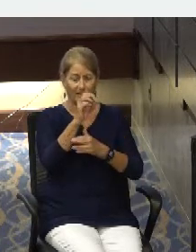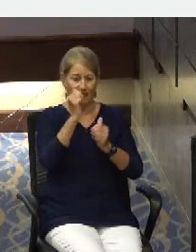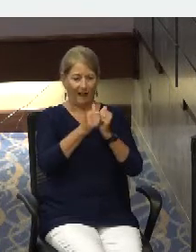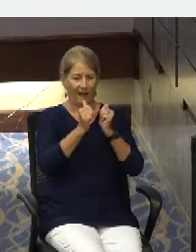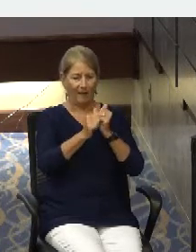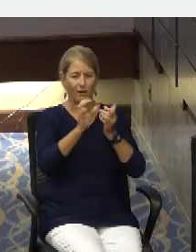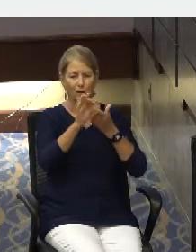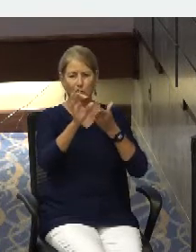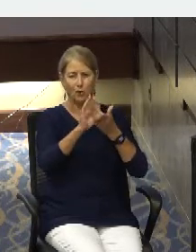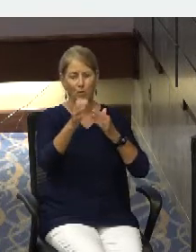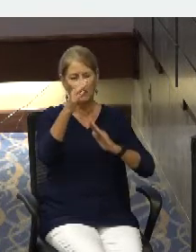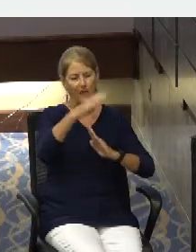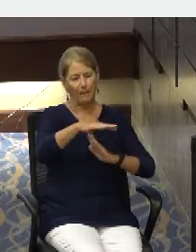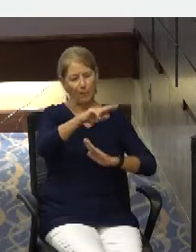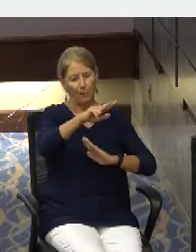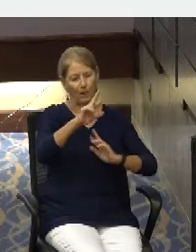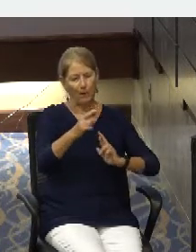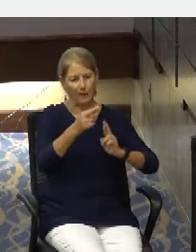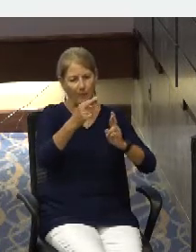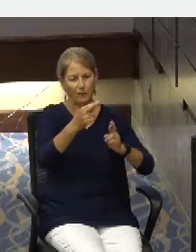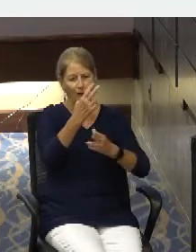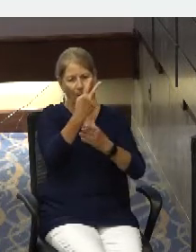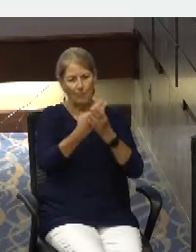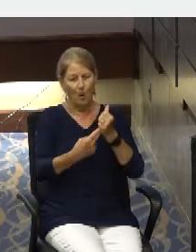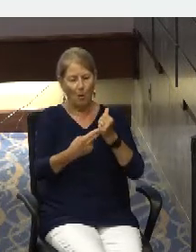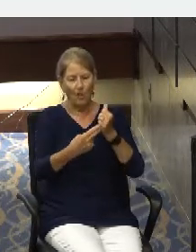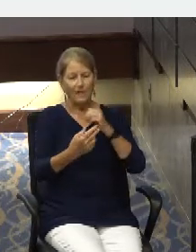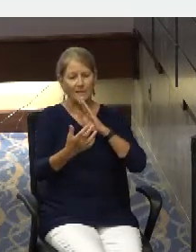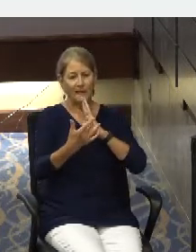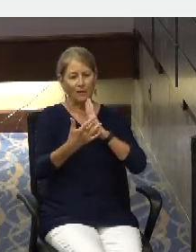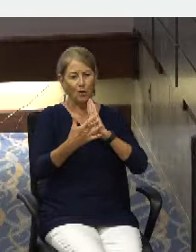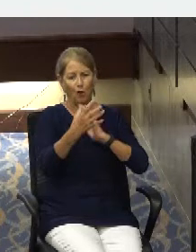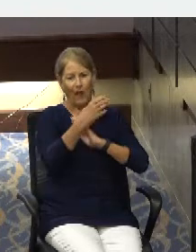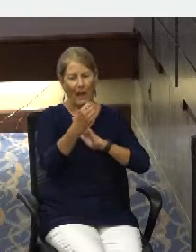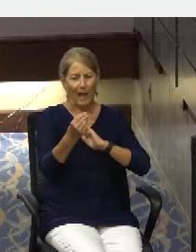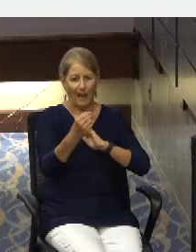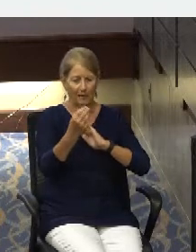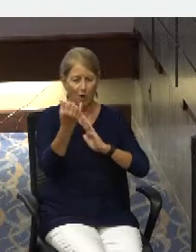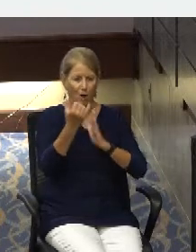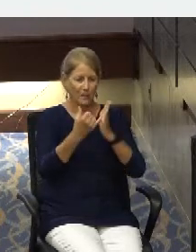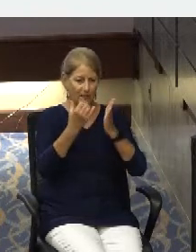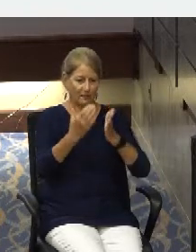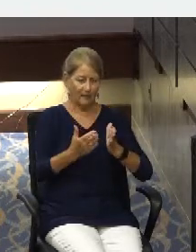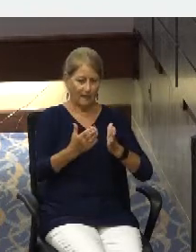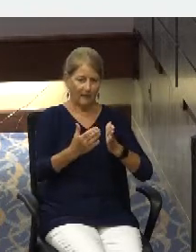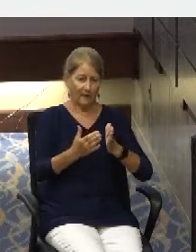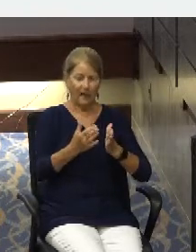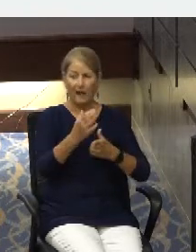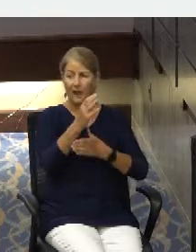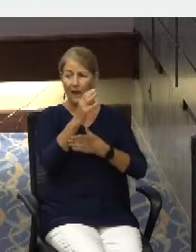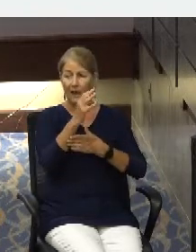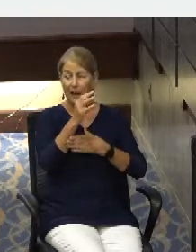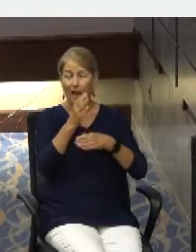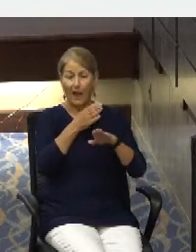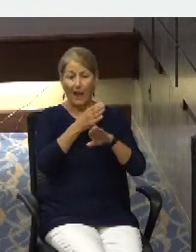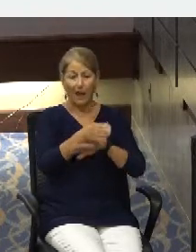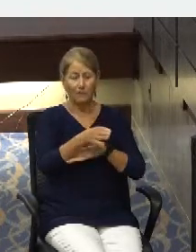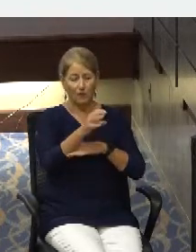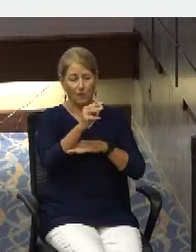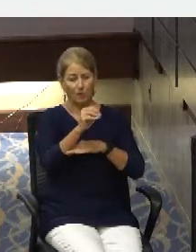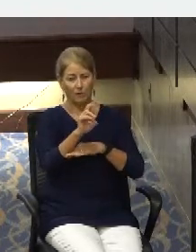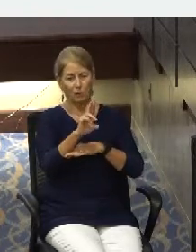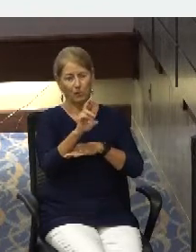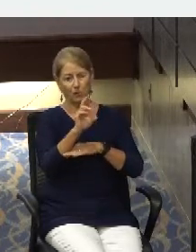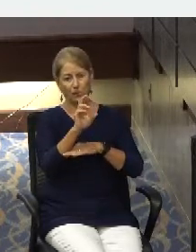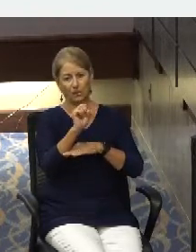3 recommendations, both the technical and the artistic panel. And after Mr. Stanton and Ms. Eyring's formal presentation and interview, this artwork